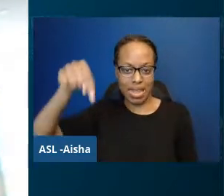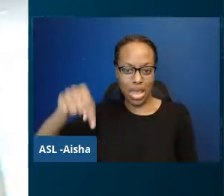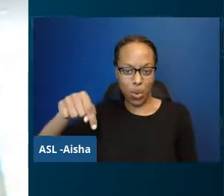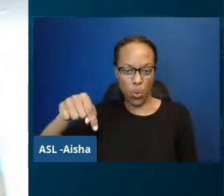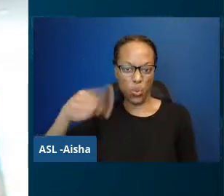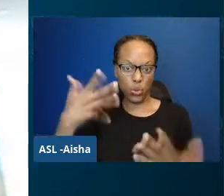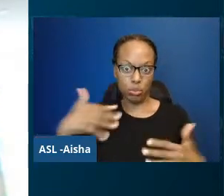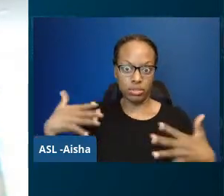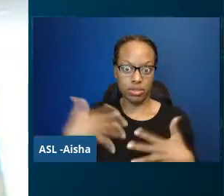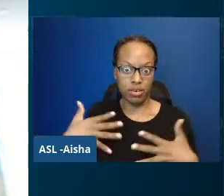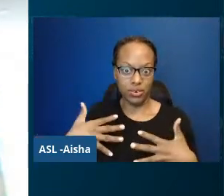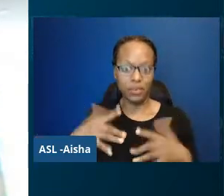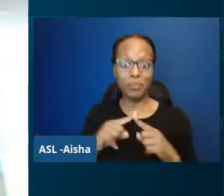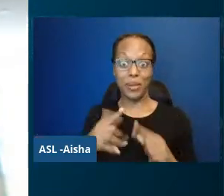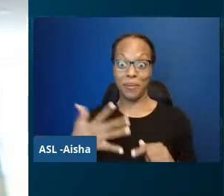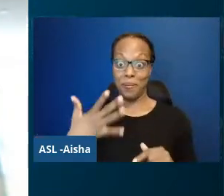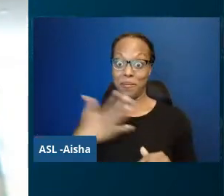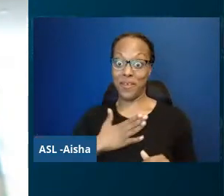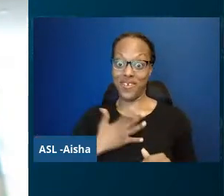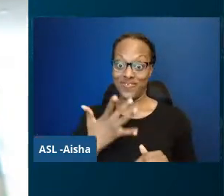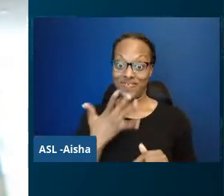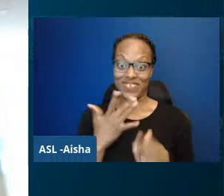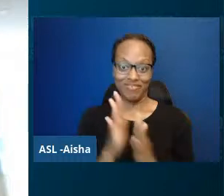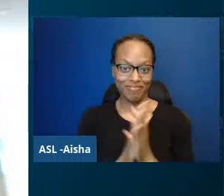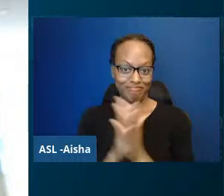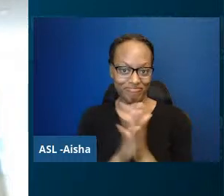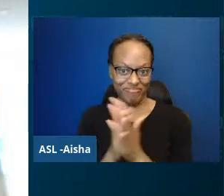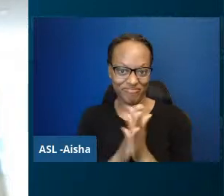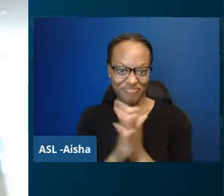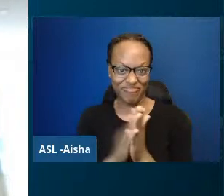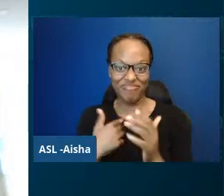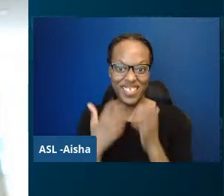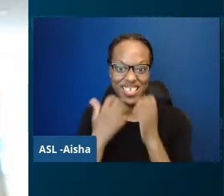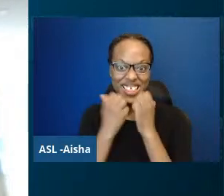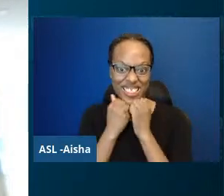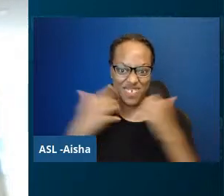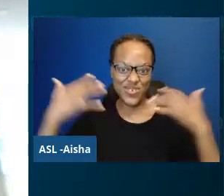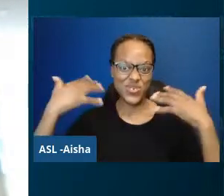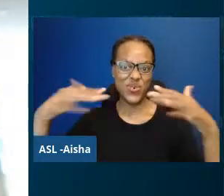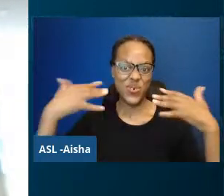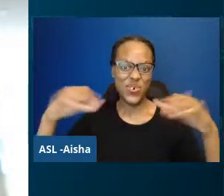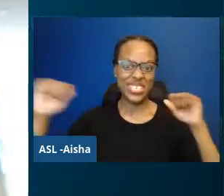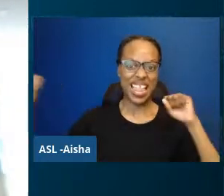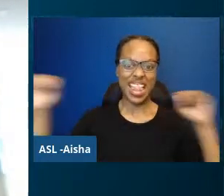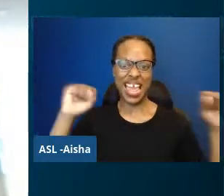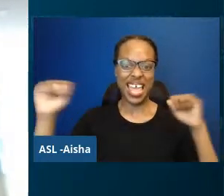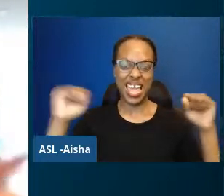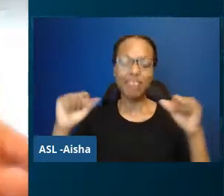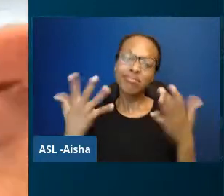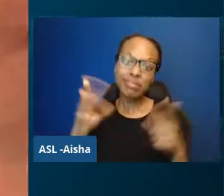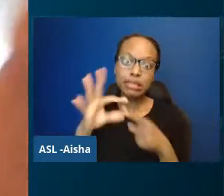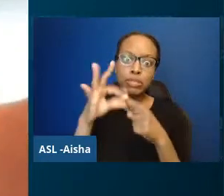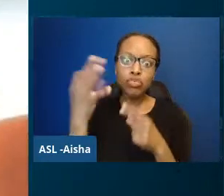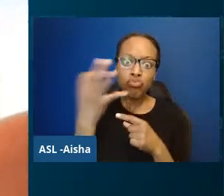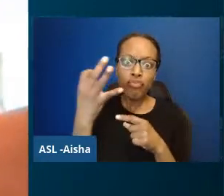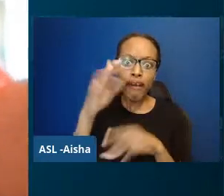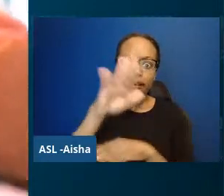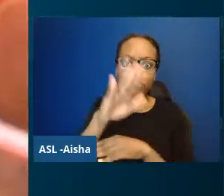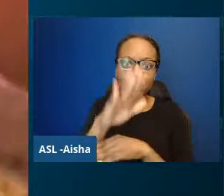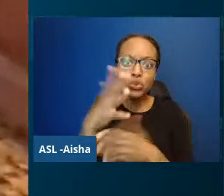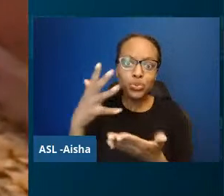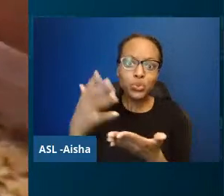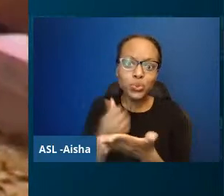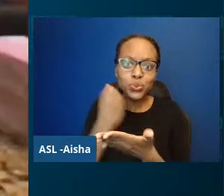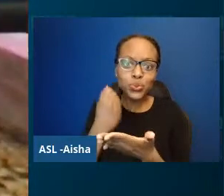But this is my favorite part because I love making loud noise, especially on a Friday afternoon, right?